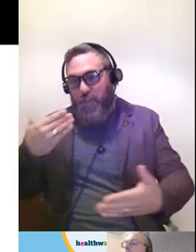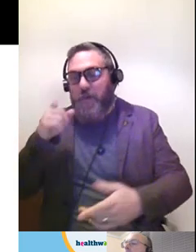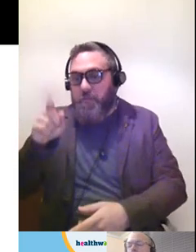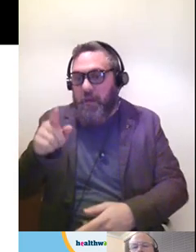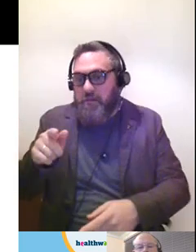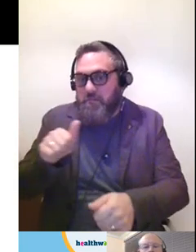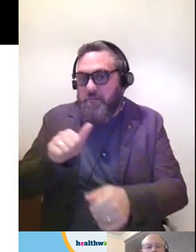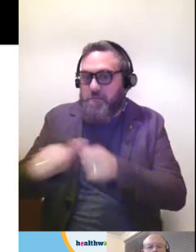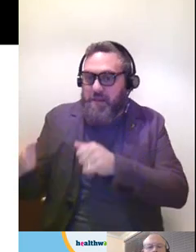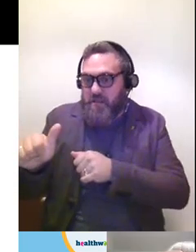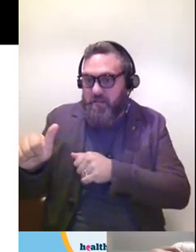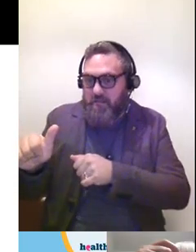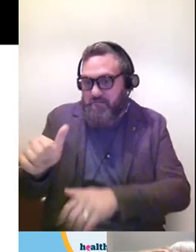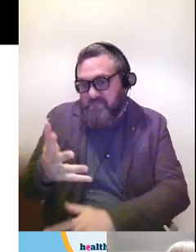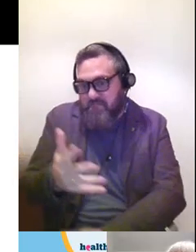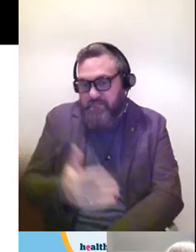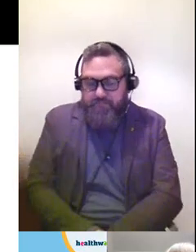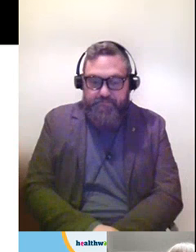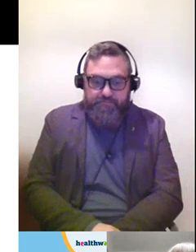system.